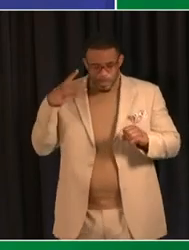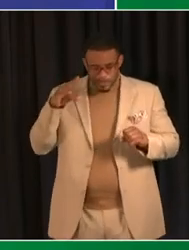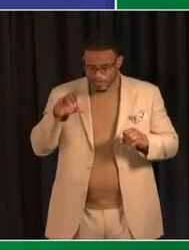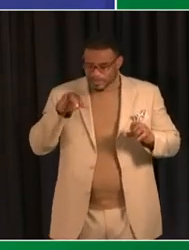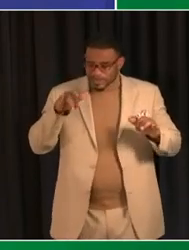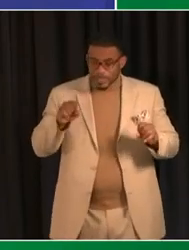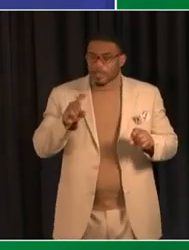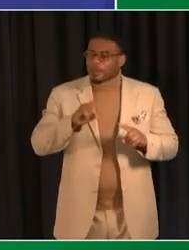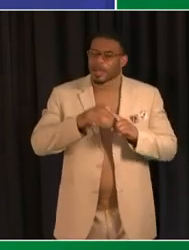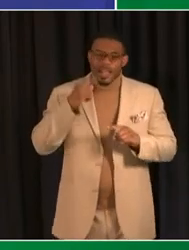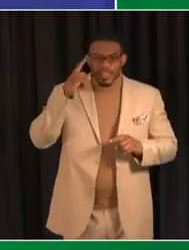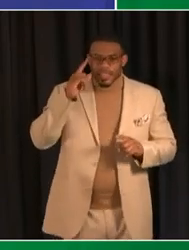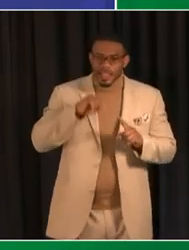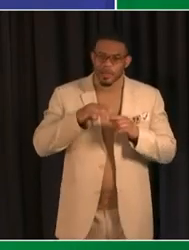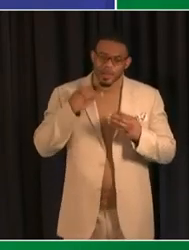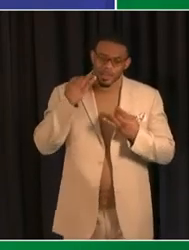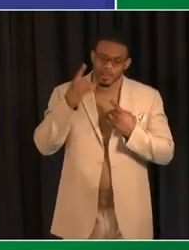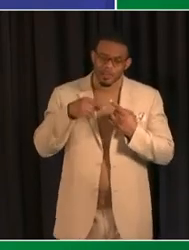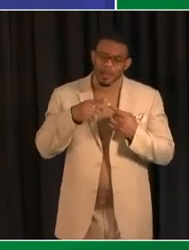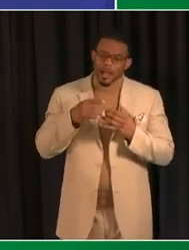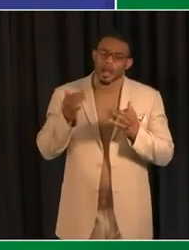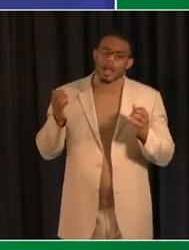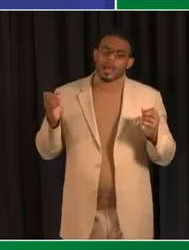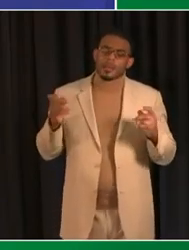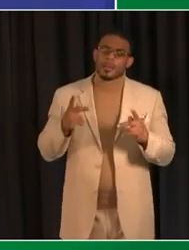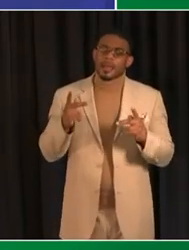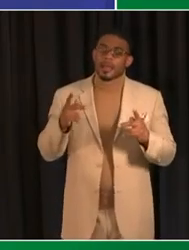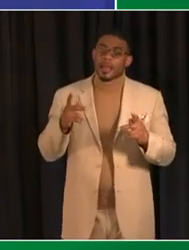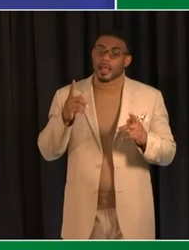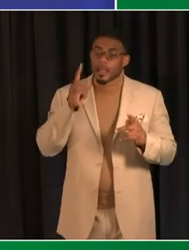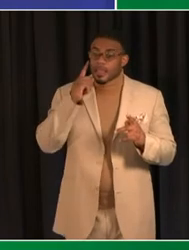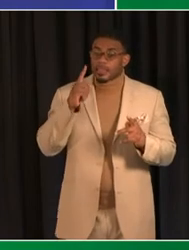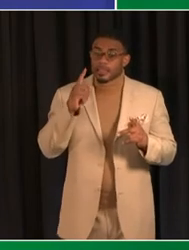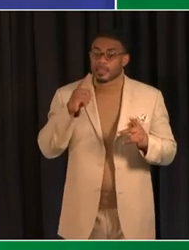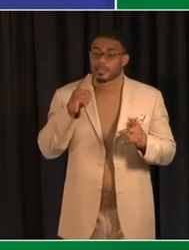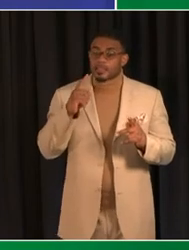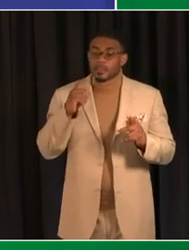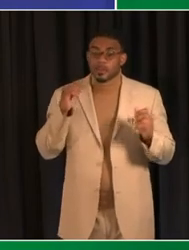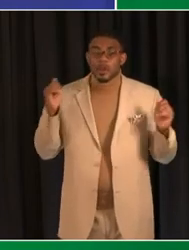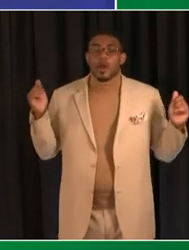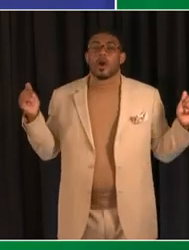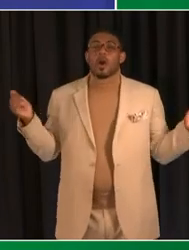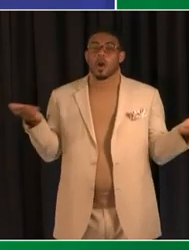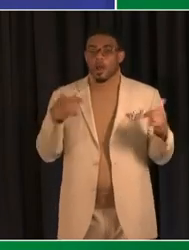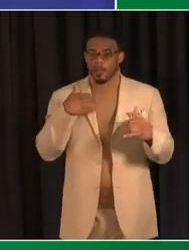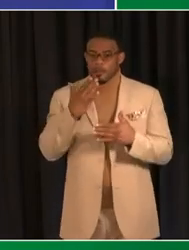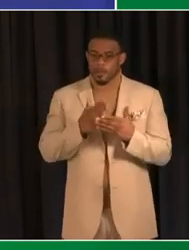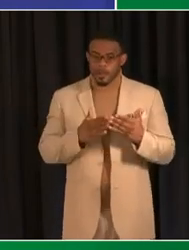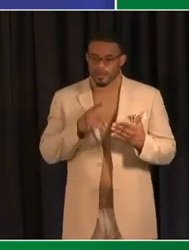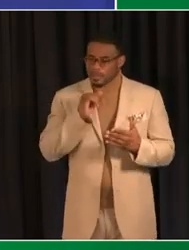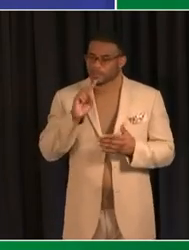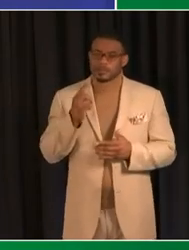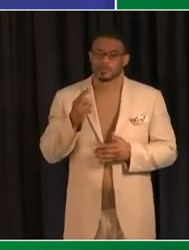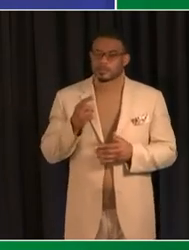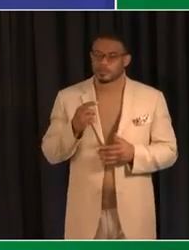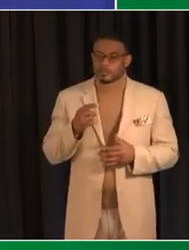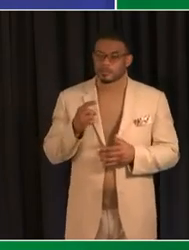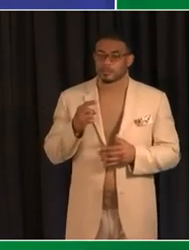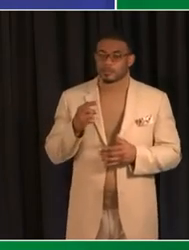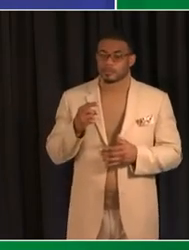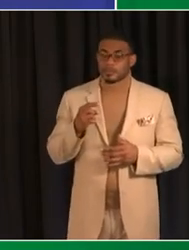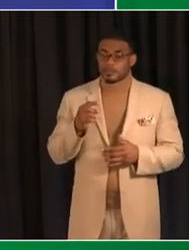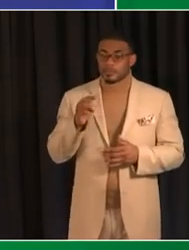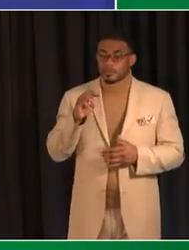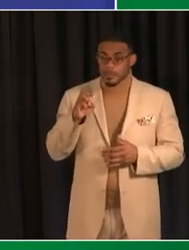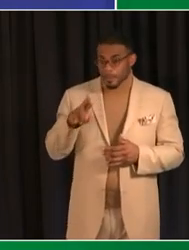I think that as we think about coming back, I think we all have a part, not